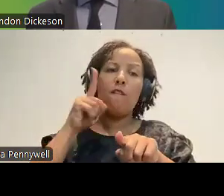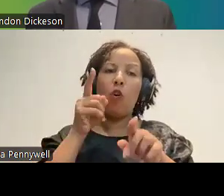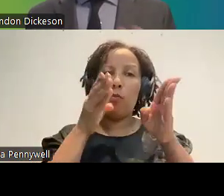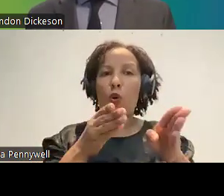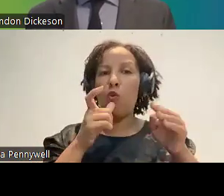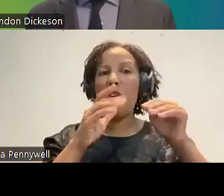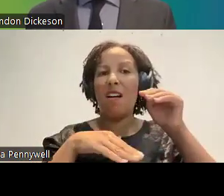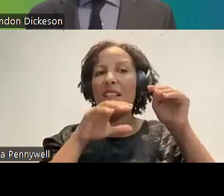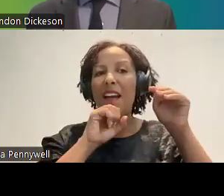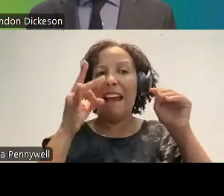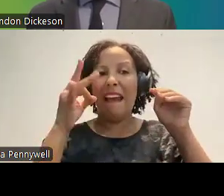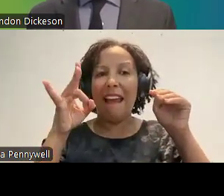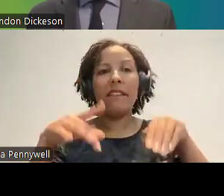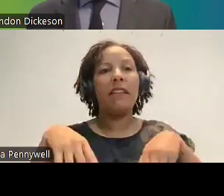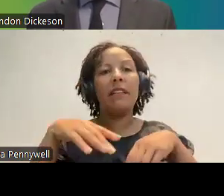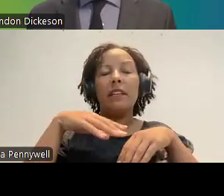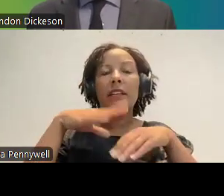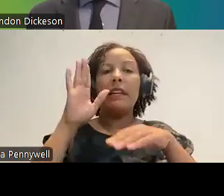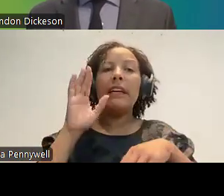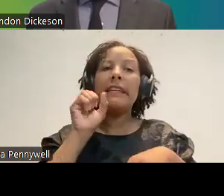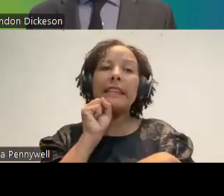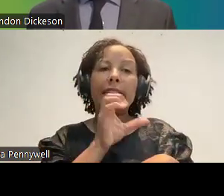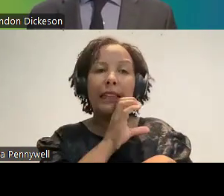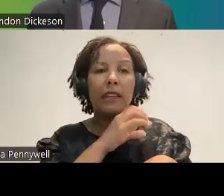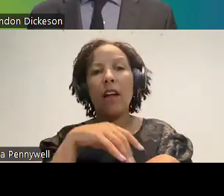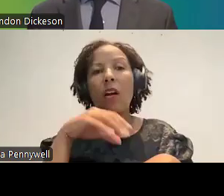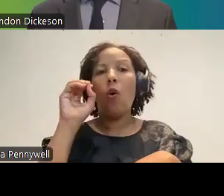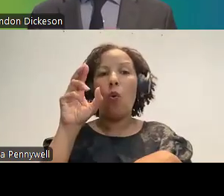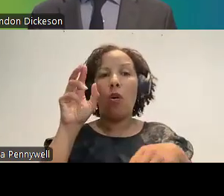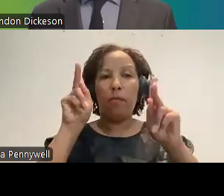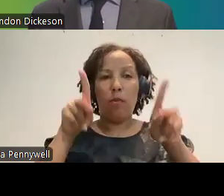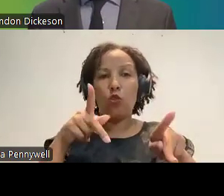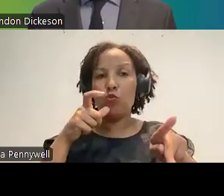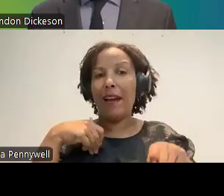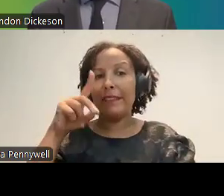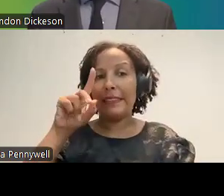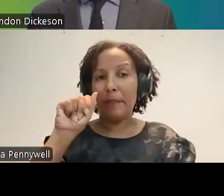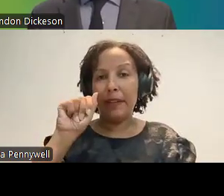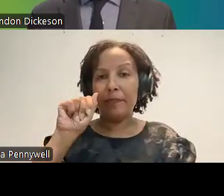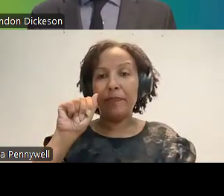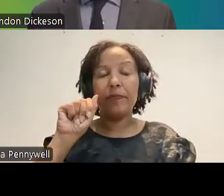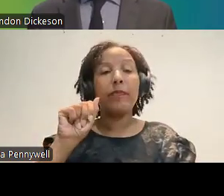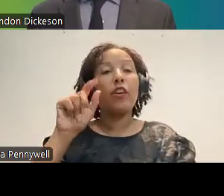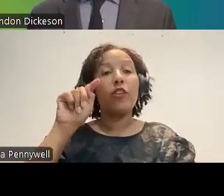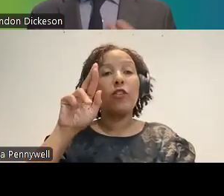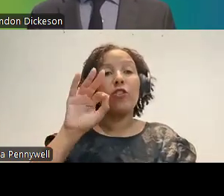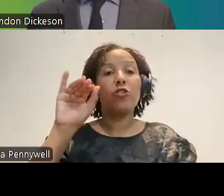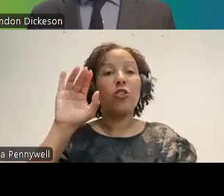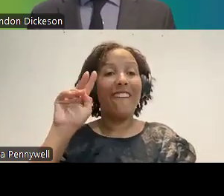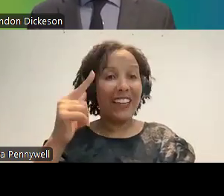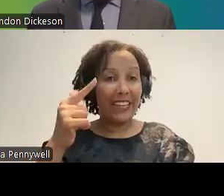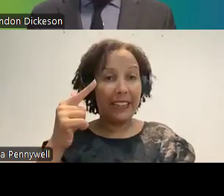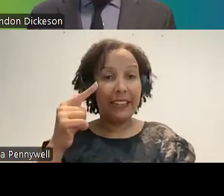an elderly person, or someone with a disability. The Trafficking Victims Protection Act, I also want to mention, it has a